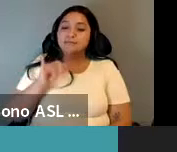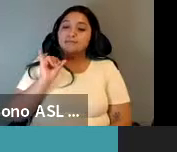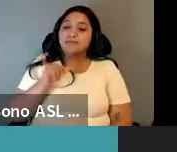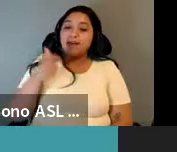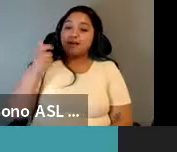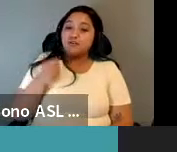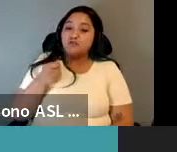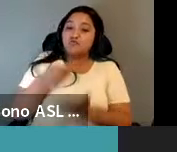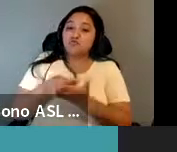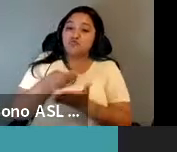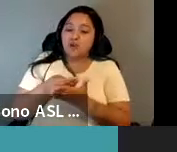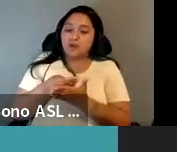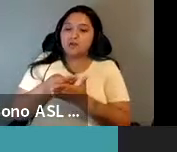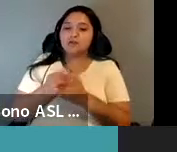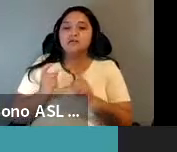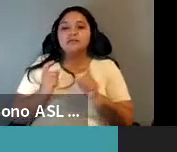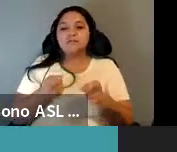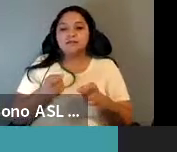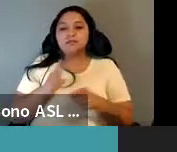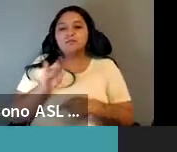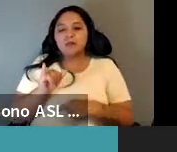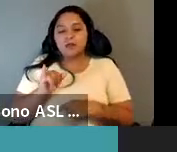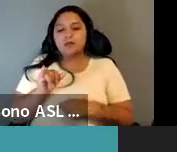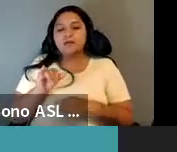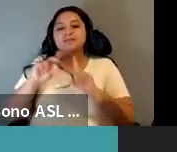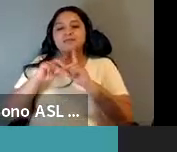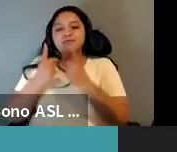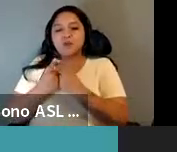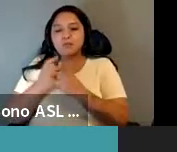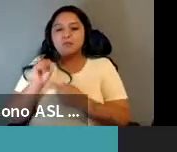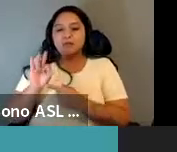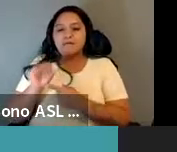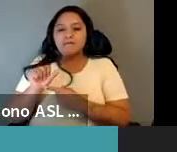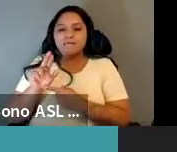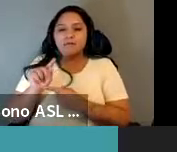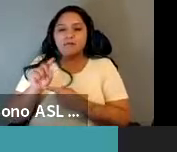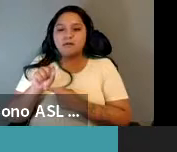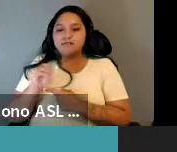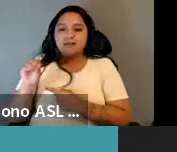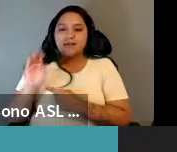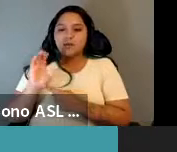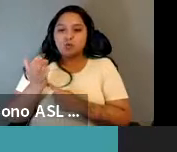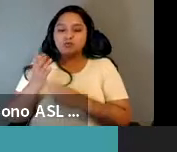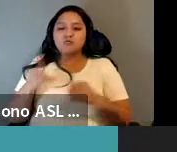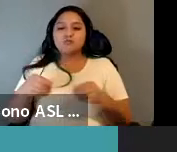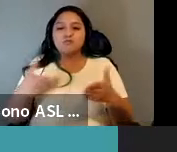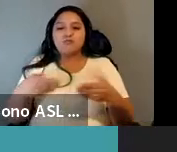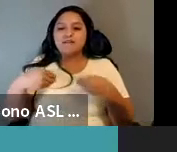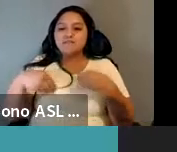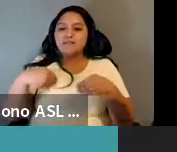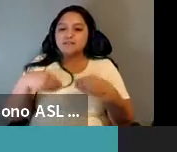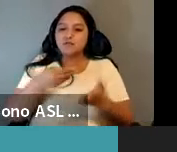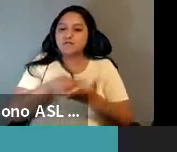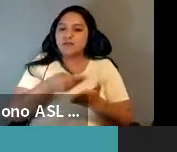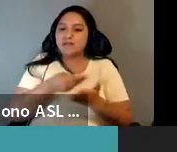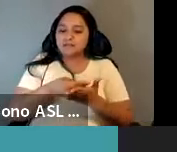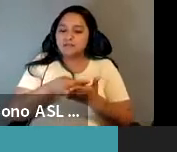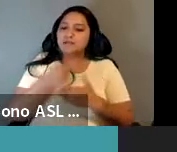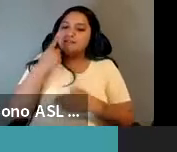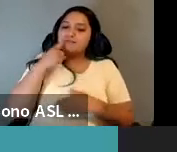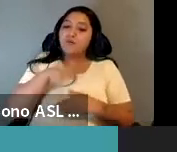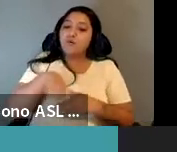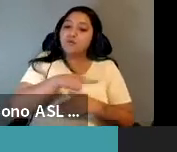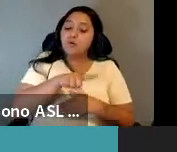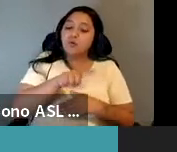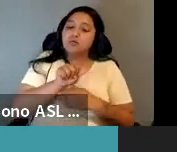administered by the Department of Arts and Culture, which provides flexible funding for arts organizations to